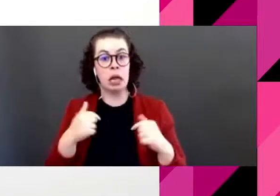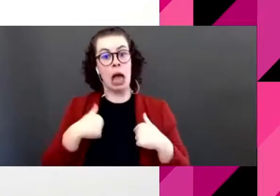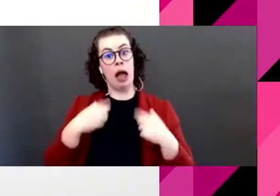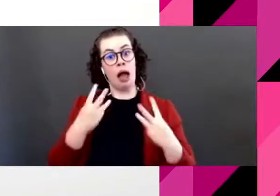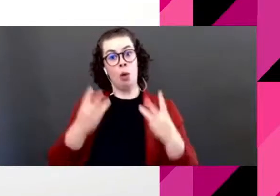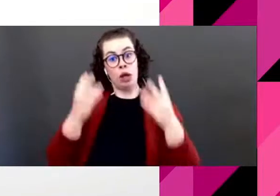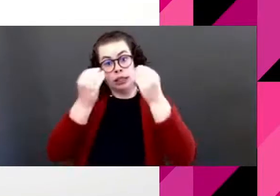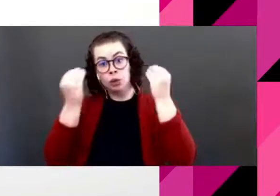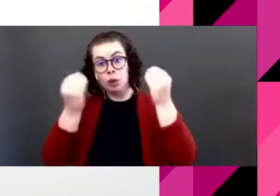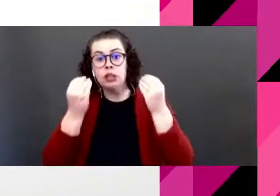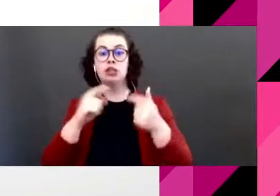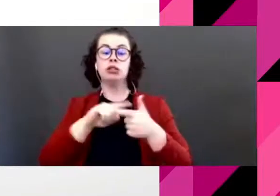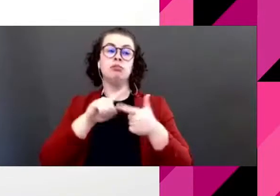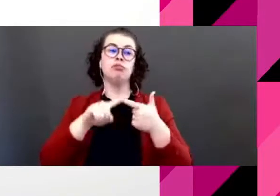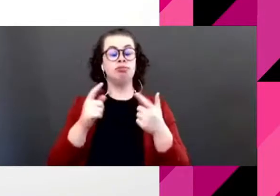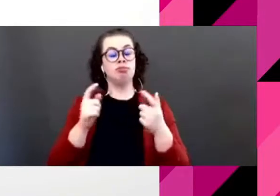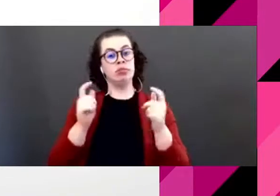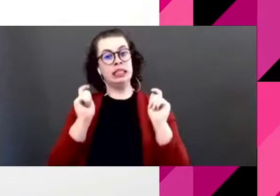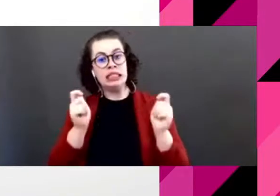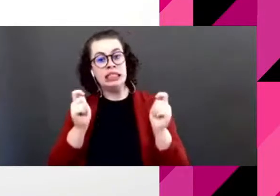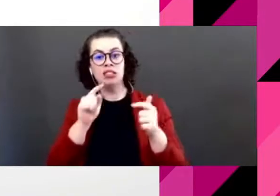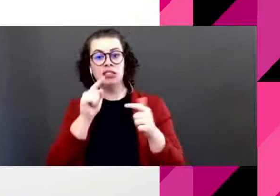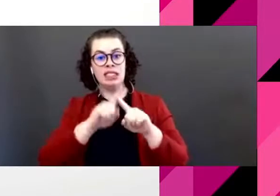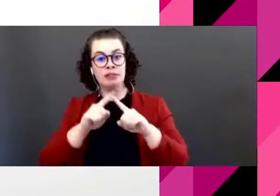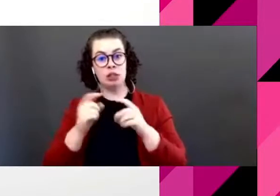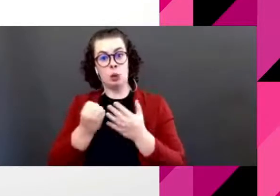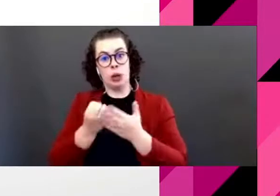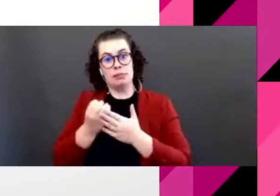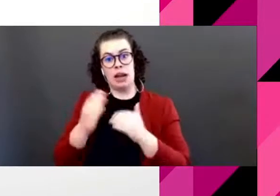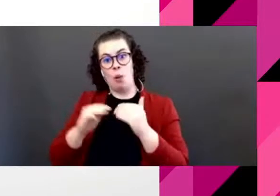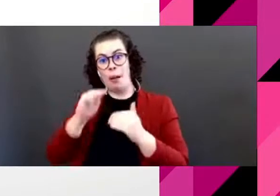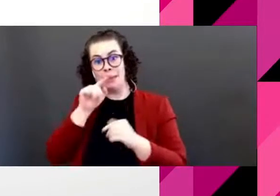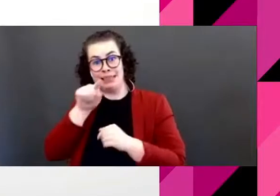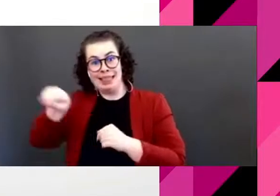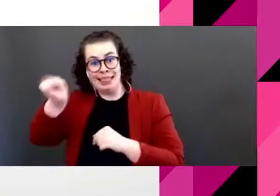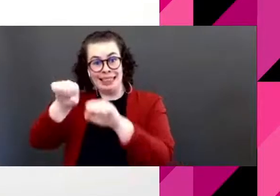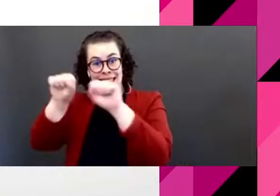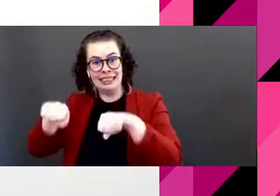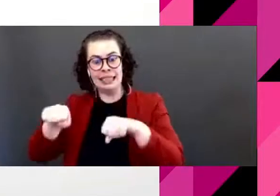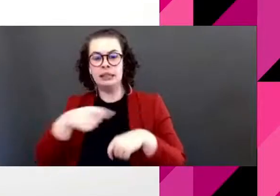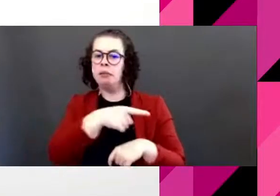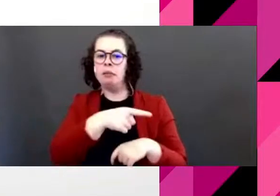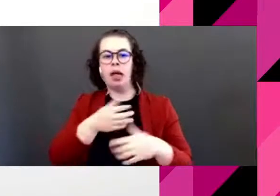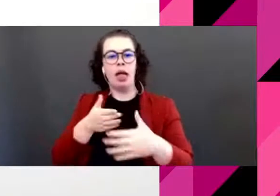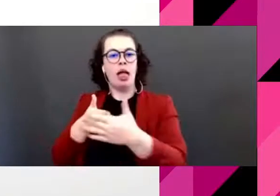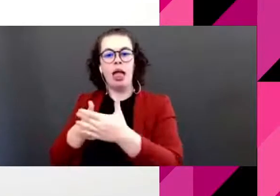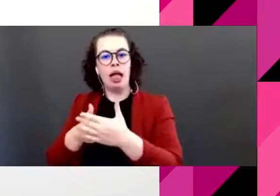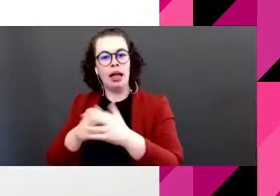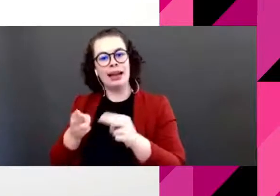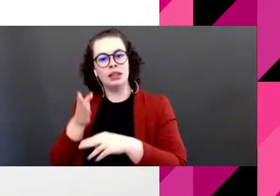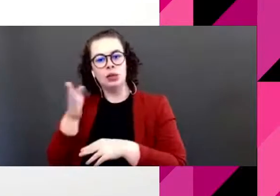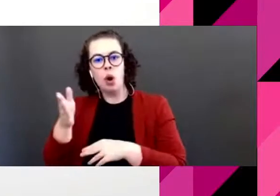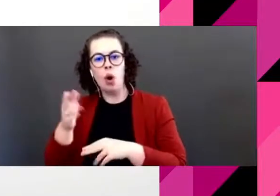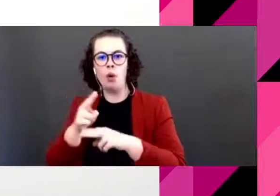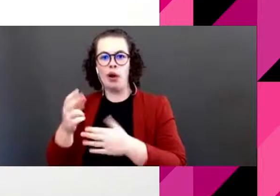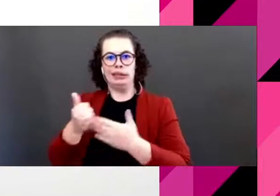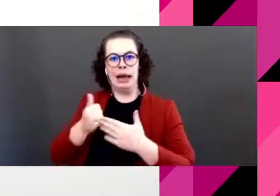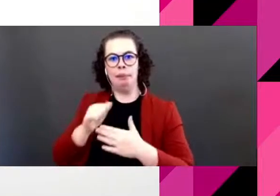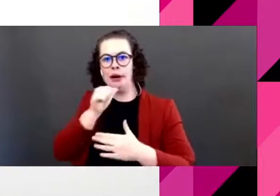health services than the people that it's ordinary and that is held, sorry, in ordinary